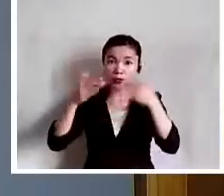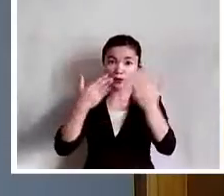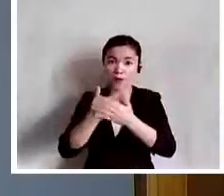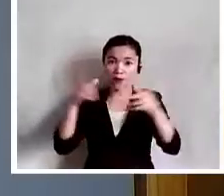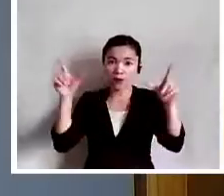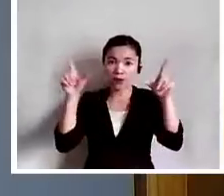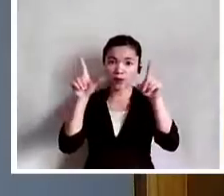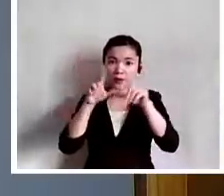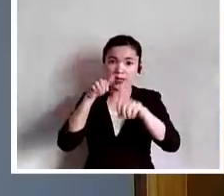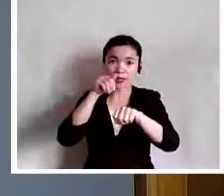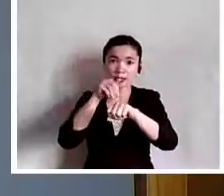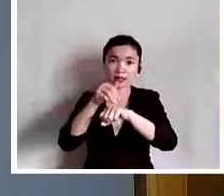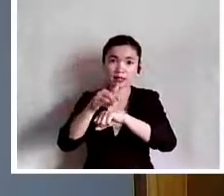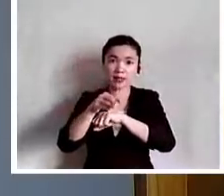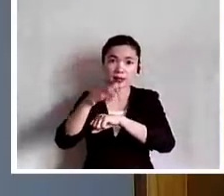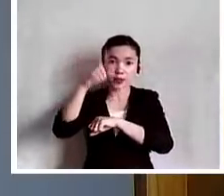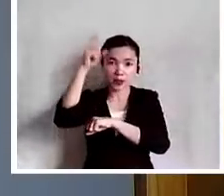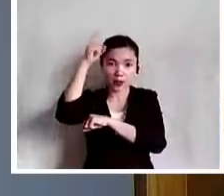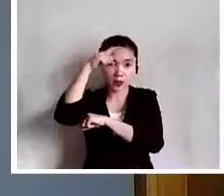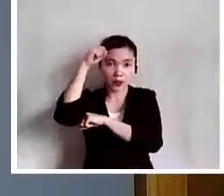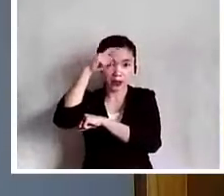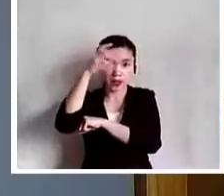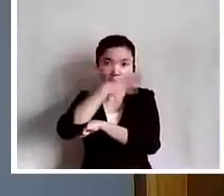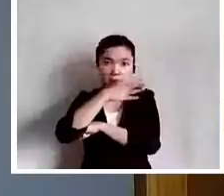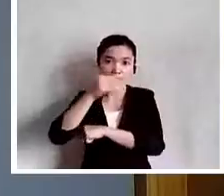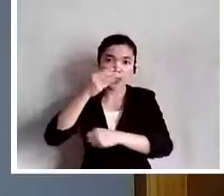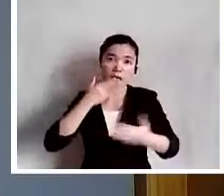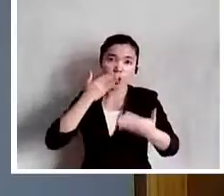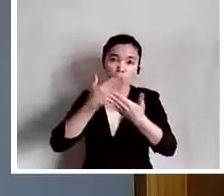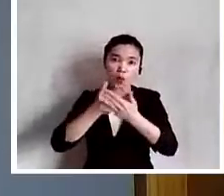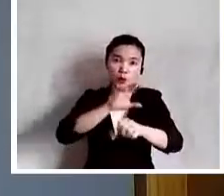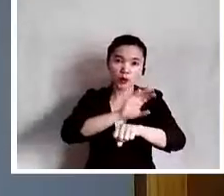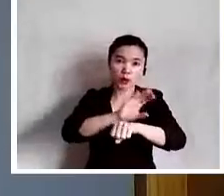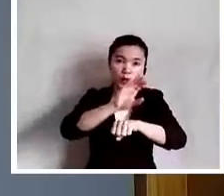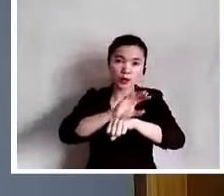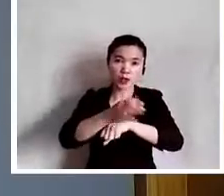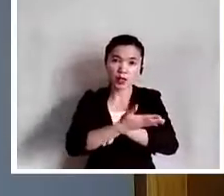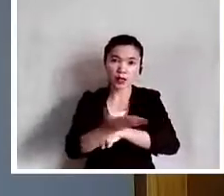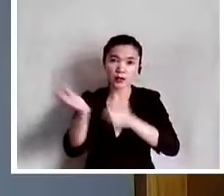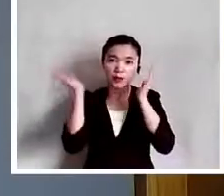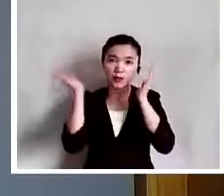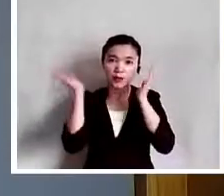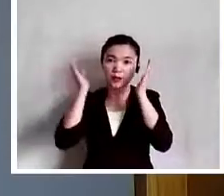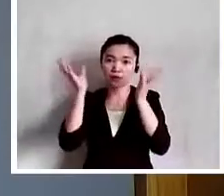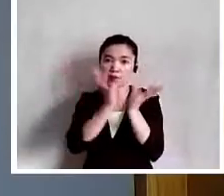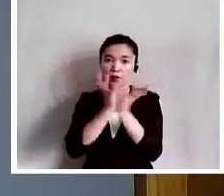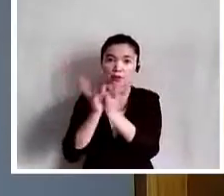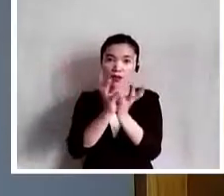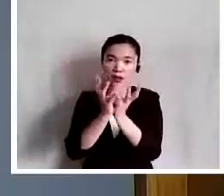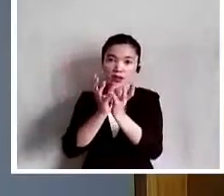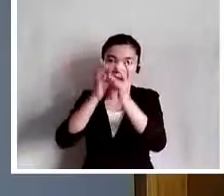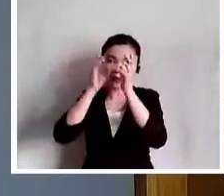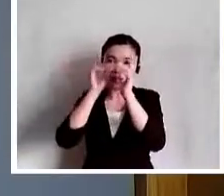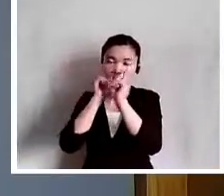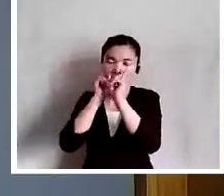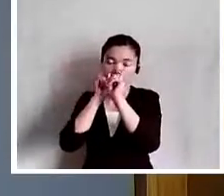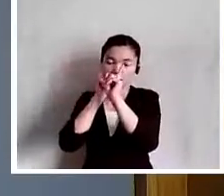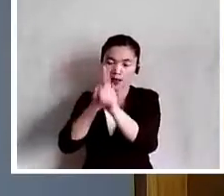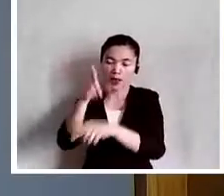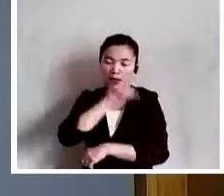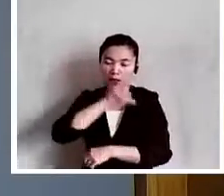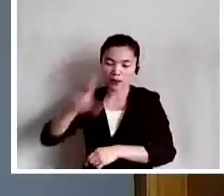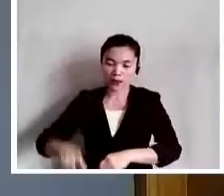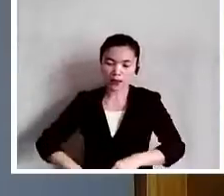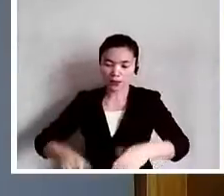them with your wisdom and good counsel to serve their communities. Let us pray to the Lord.